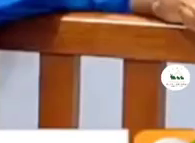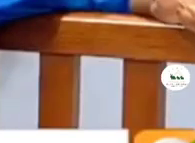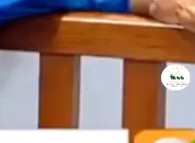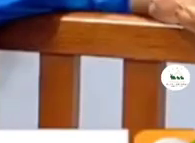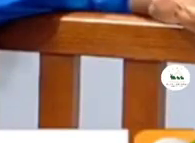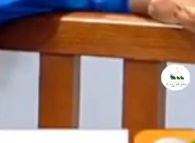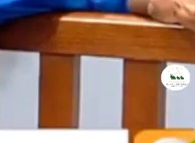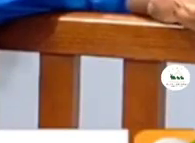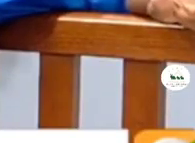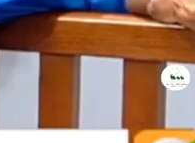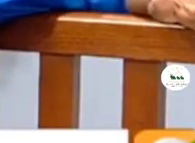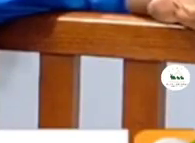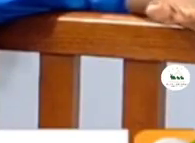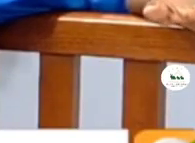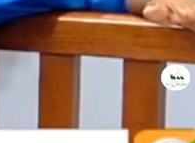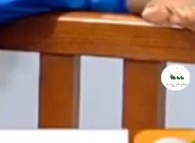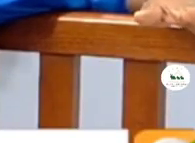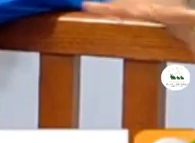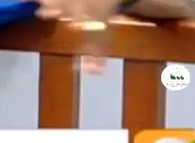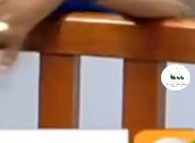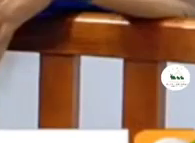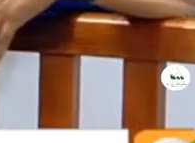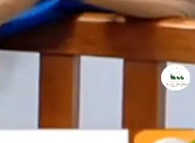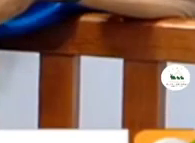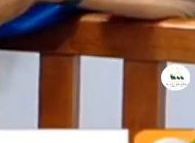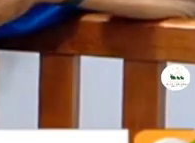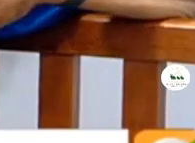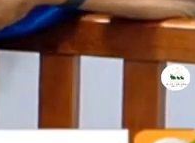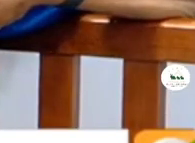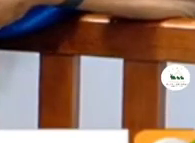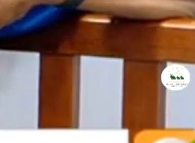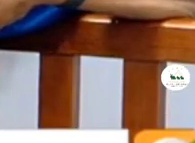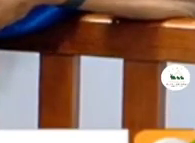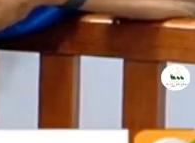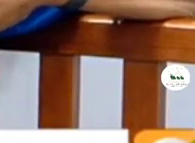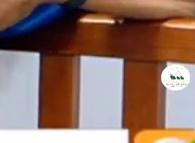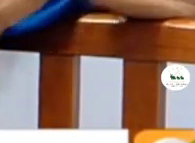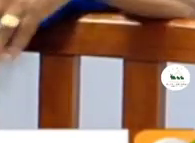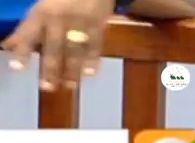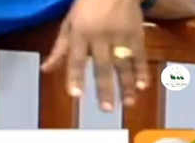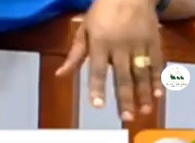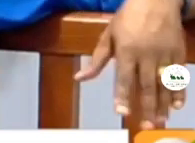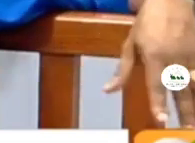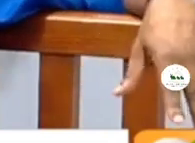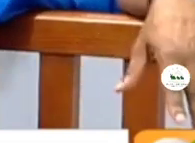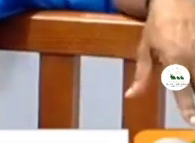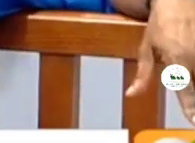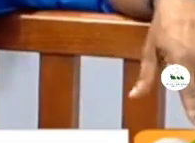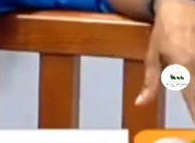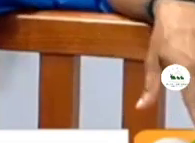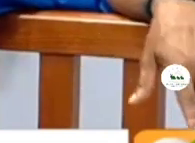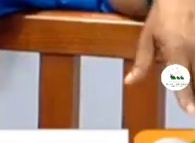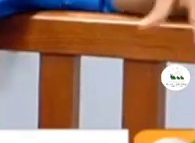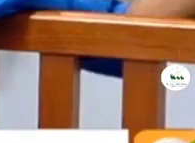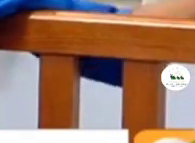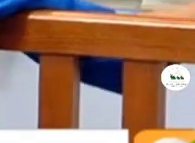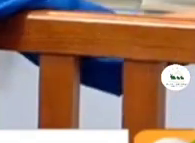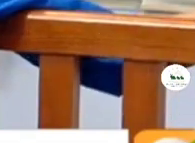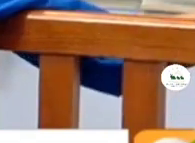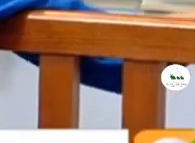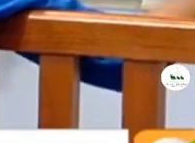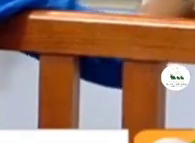First of all, this country doesn't vote for people like me, and therefore I would not offer